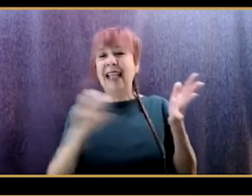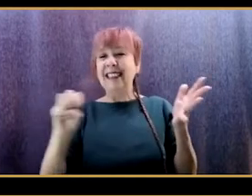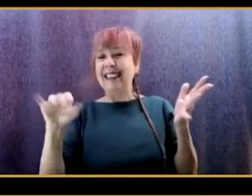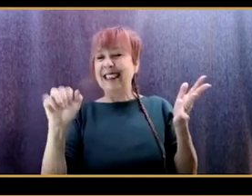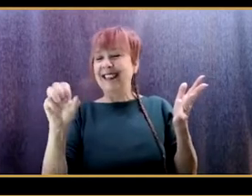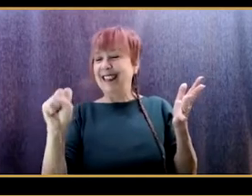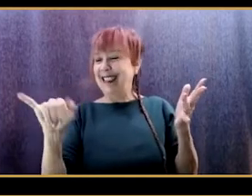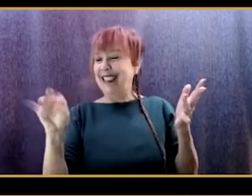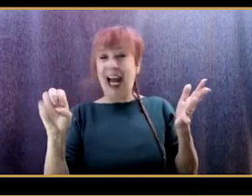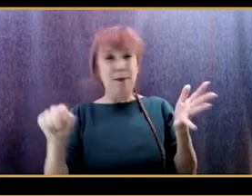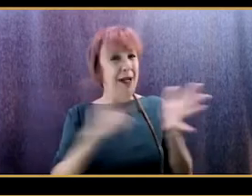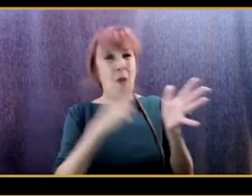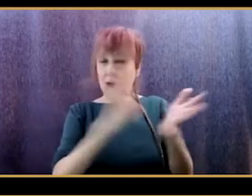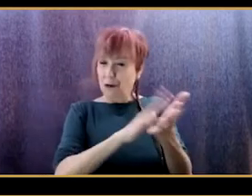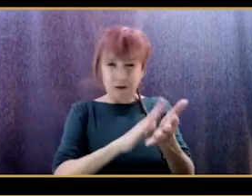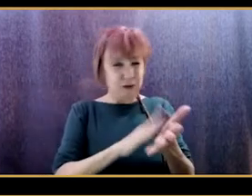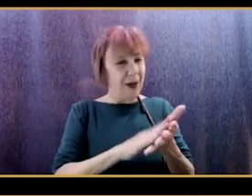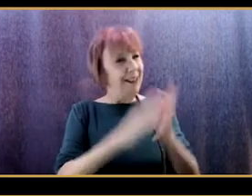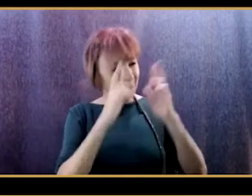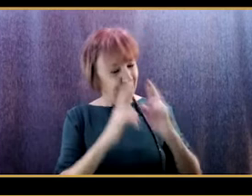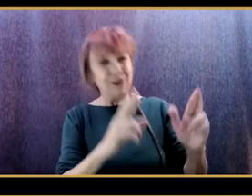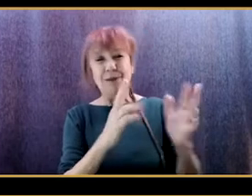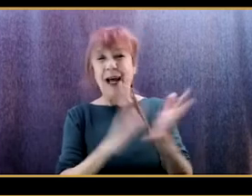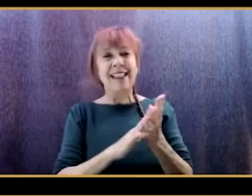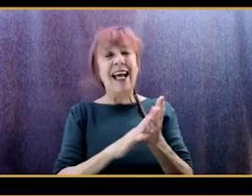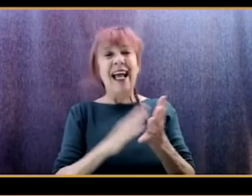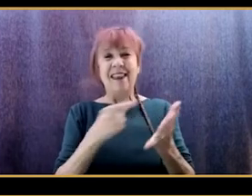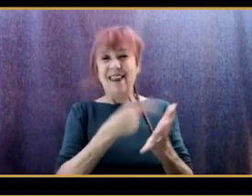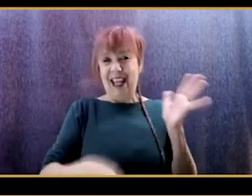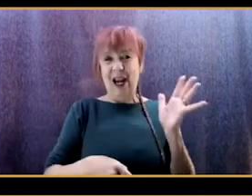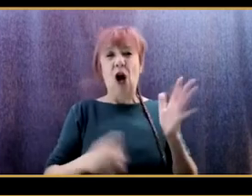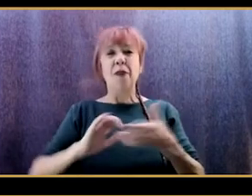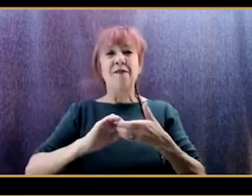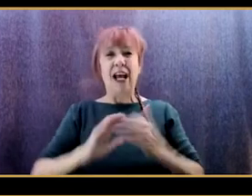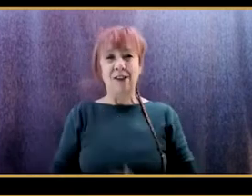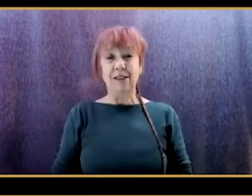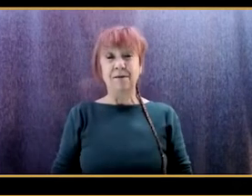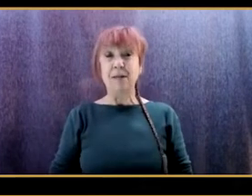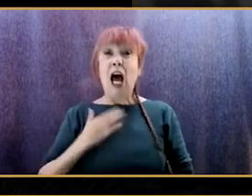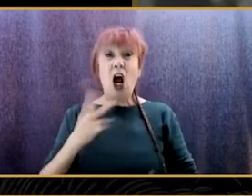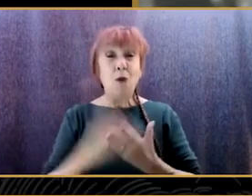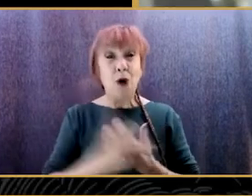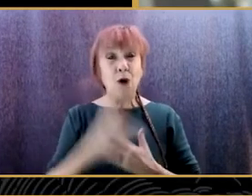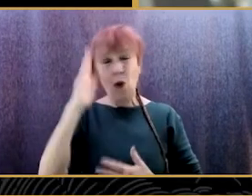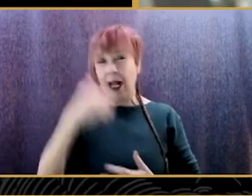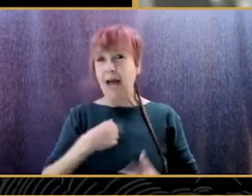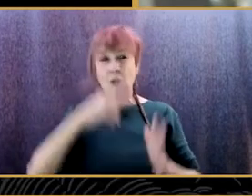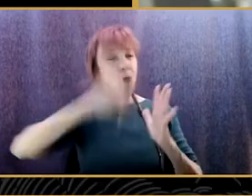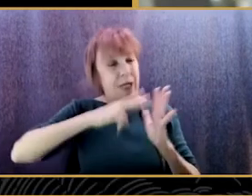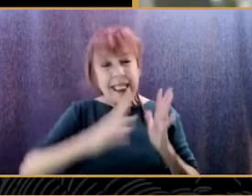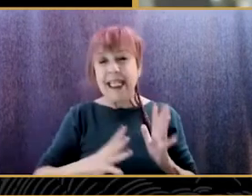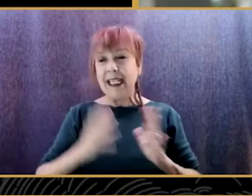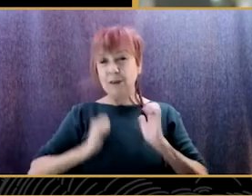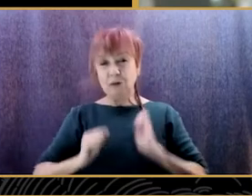recognized as this year's Ruth Lilly and Dorothy Sargent Rosenberg Poetry Fellows. Our program features